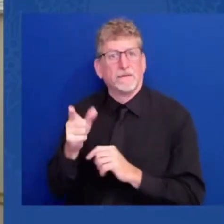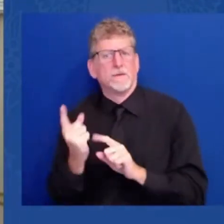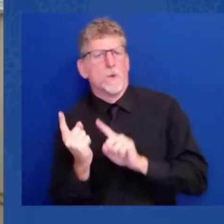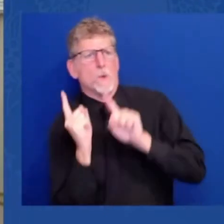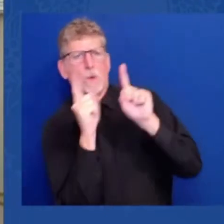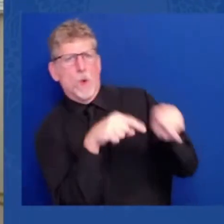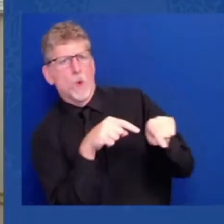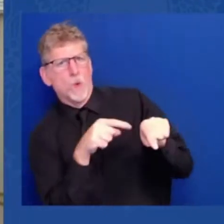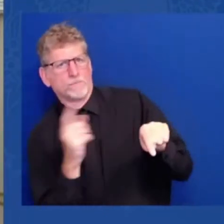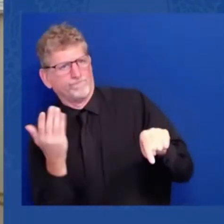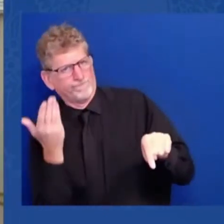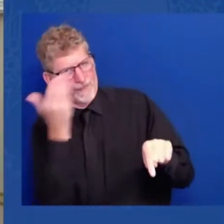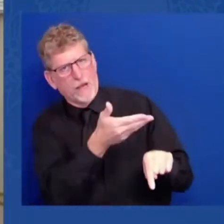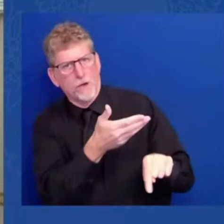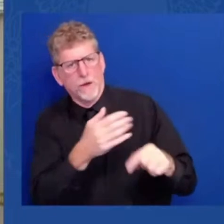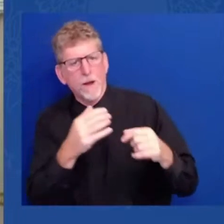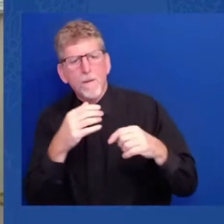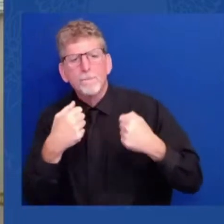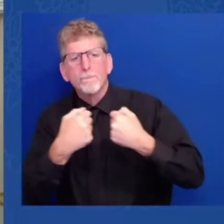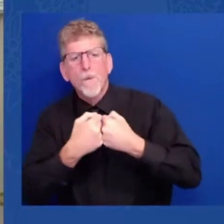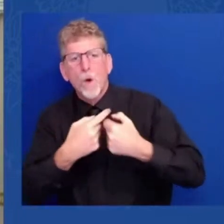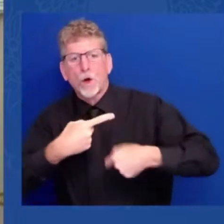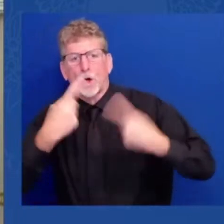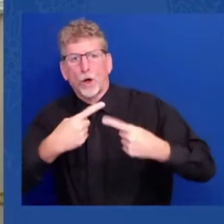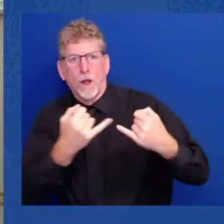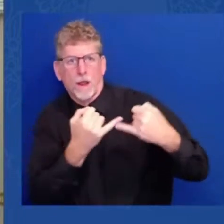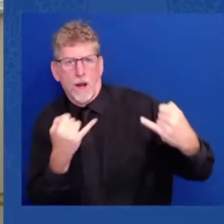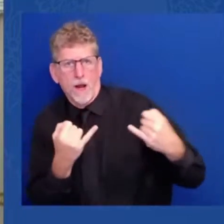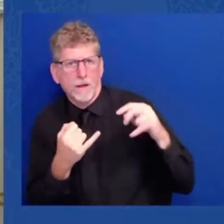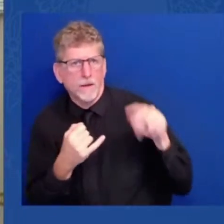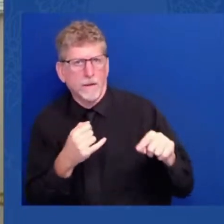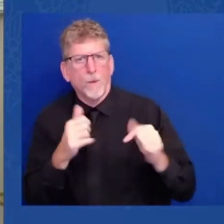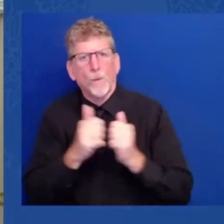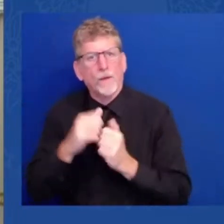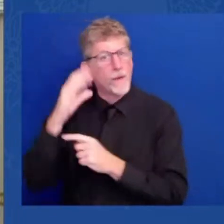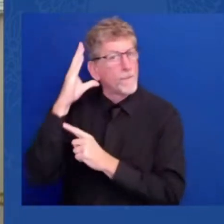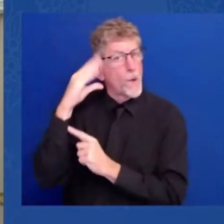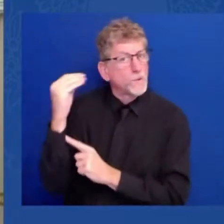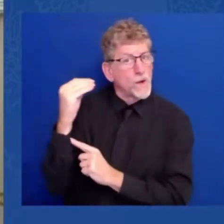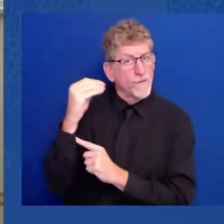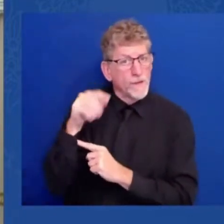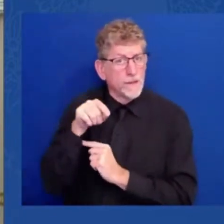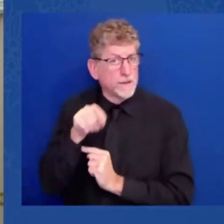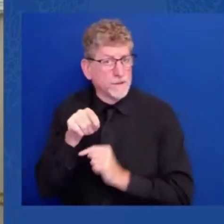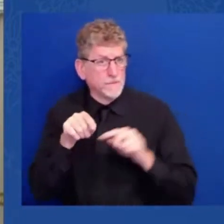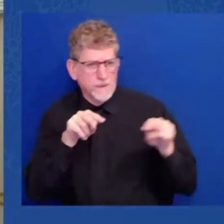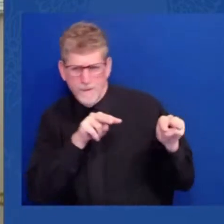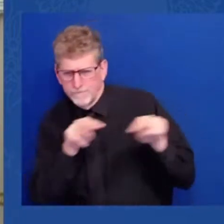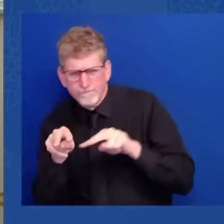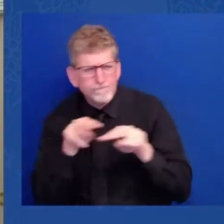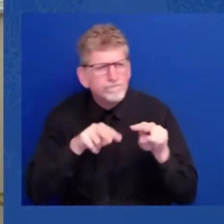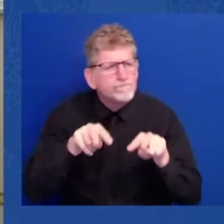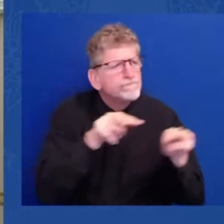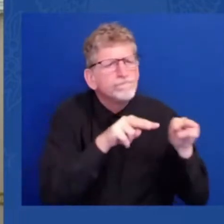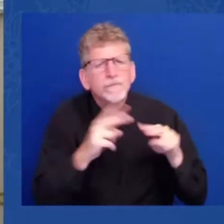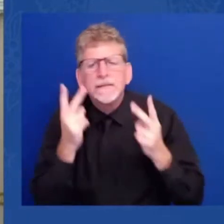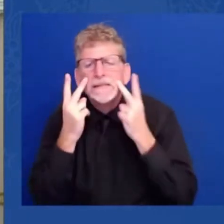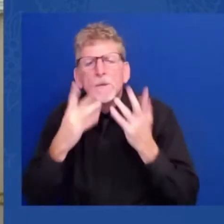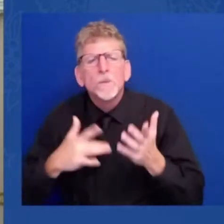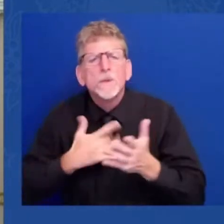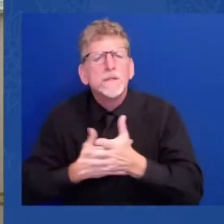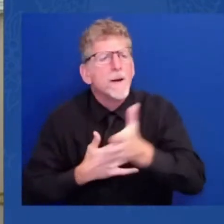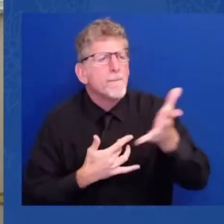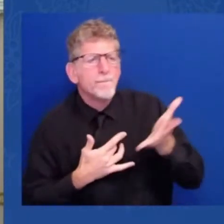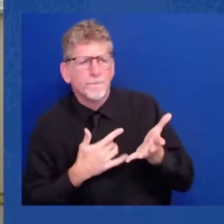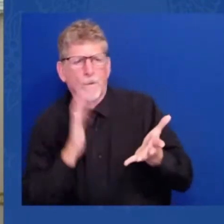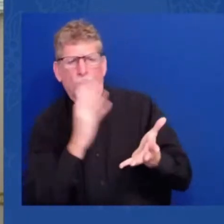report back. General Milley, Chairman of the Joint Chiefs of Staff of our Defense Department, was also in Europe, meeting